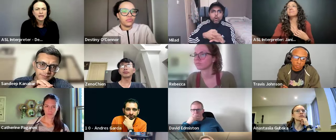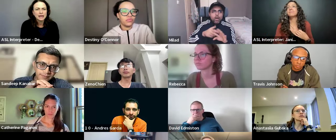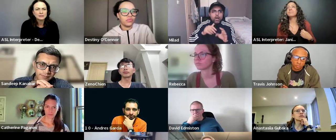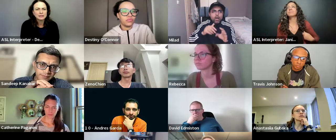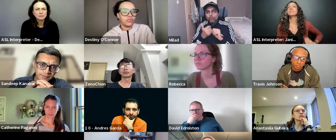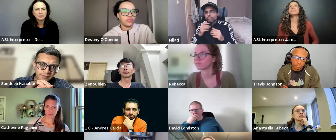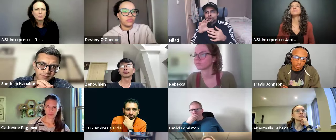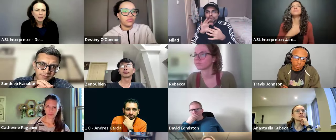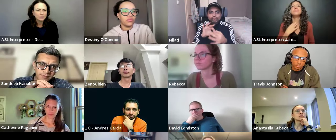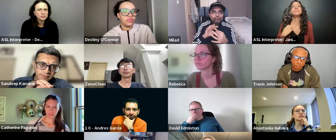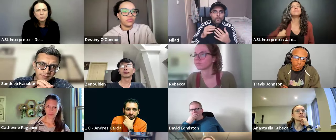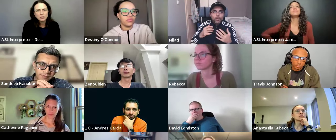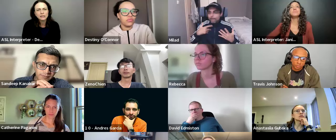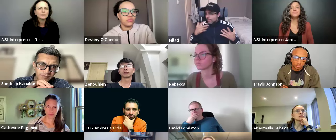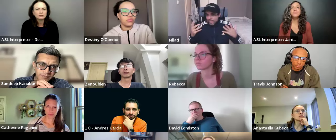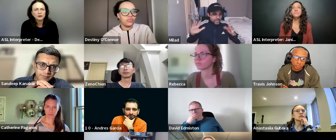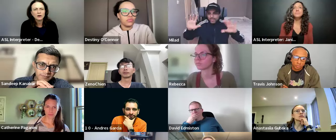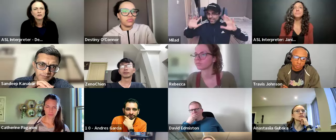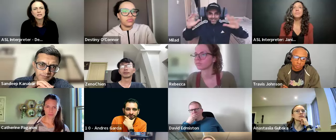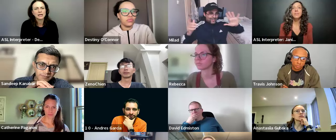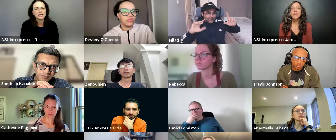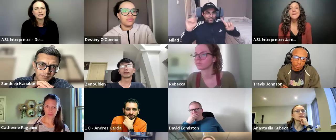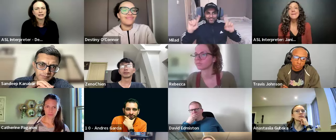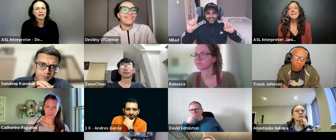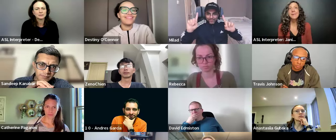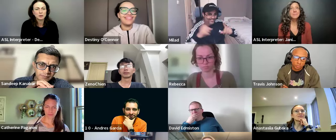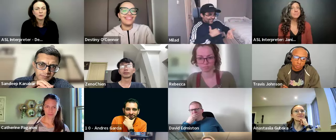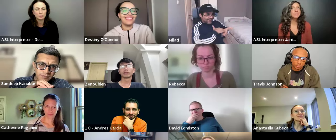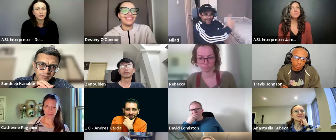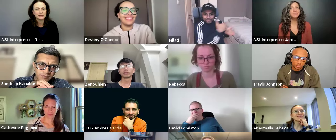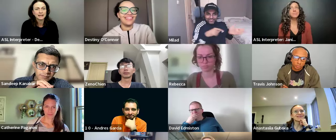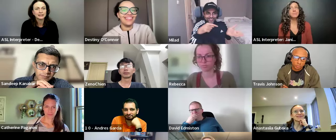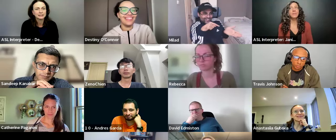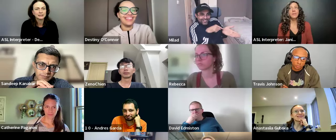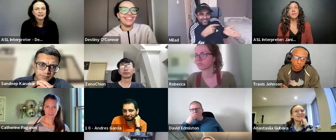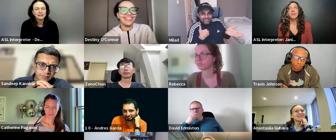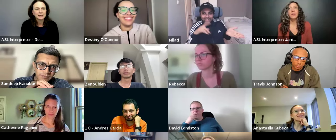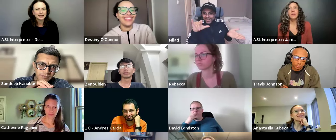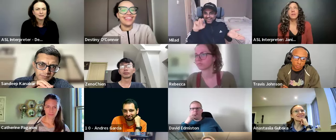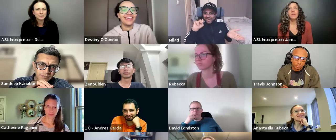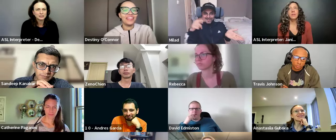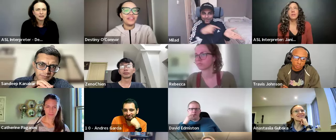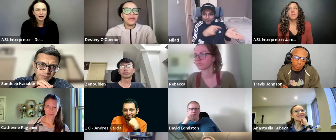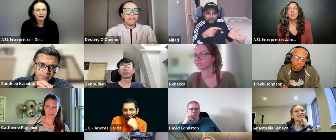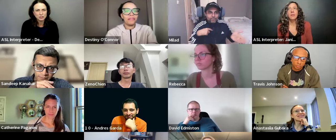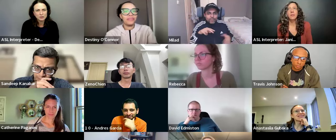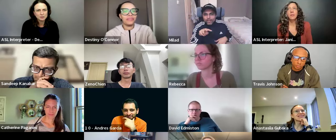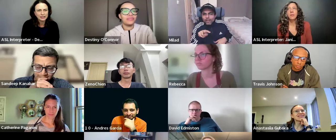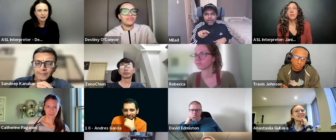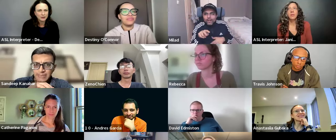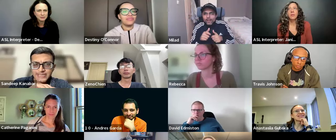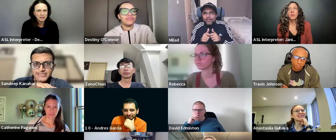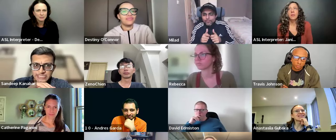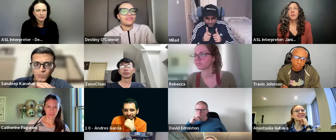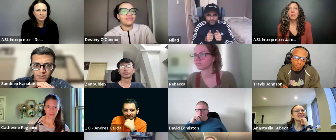up and they'd be like, "Well, how do we join? How do we get involved?" And so people were pretty excited, and we'd show them